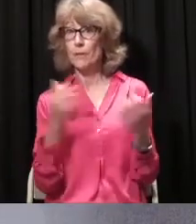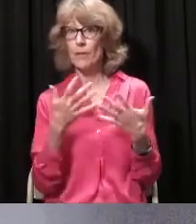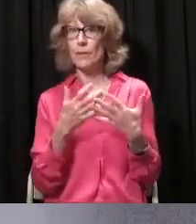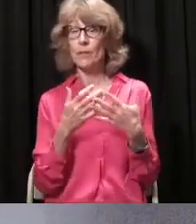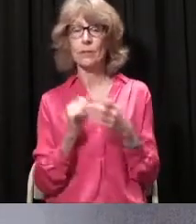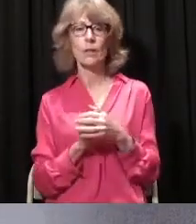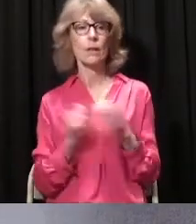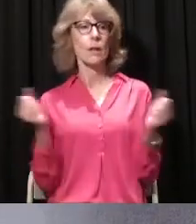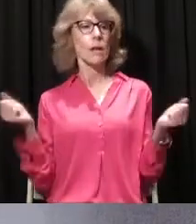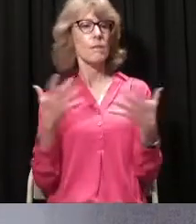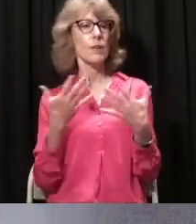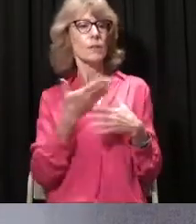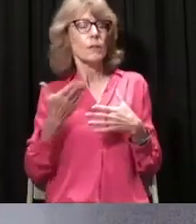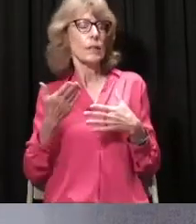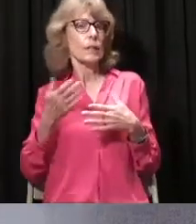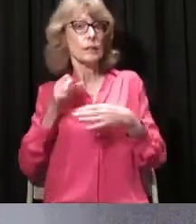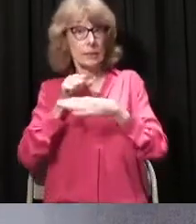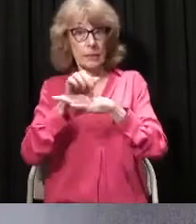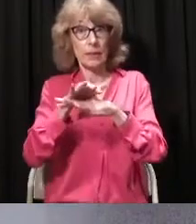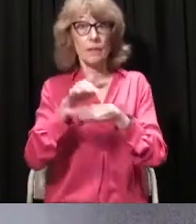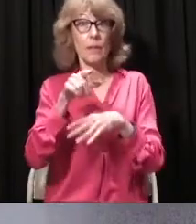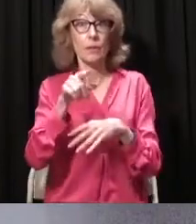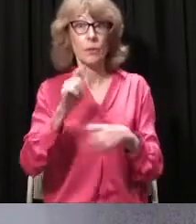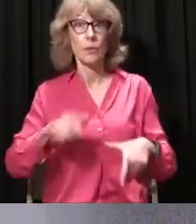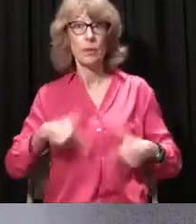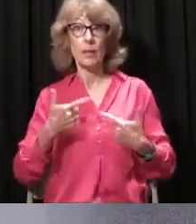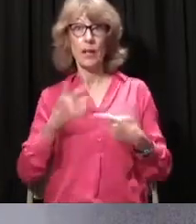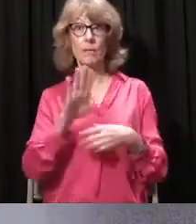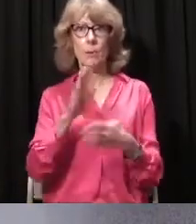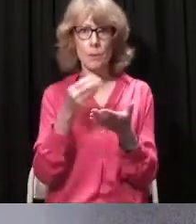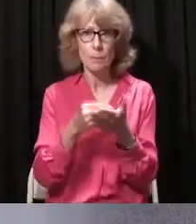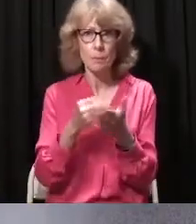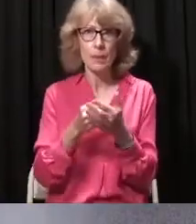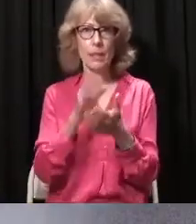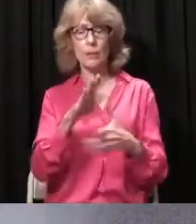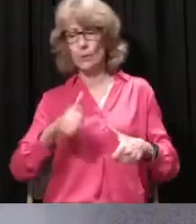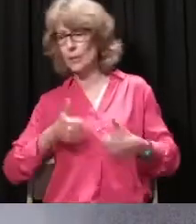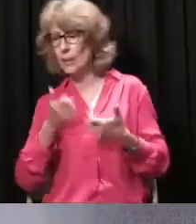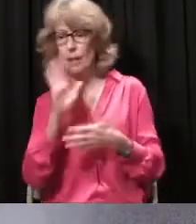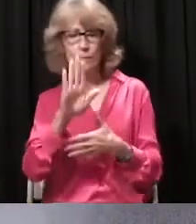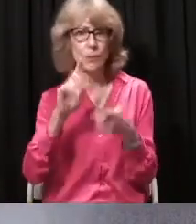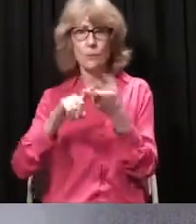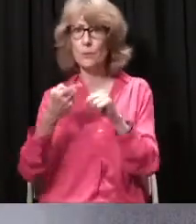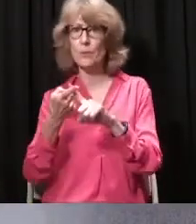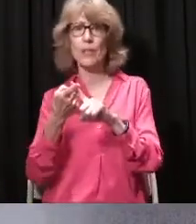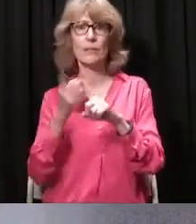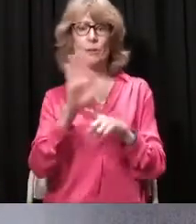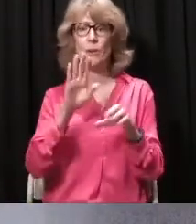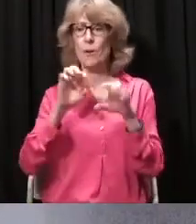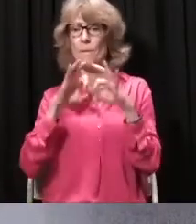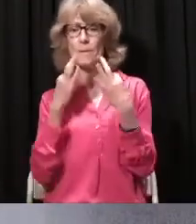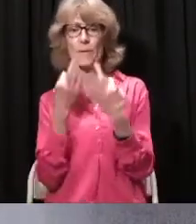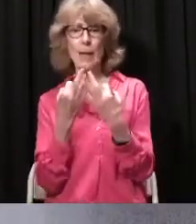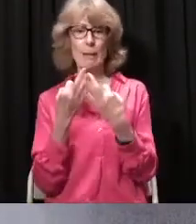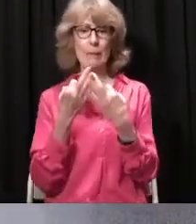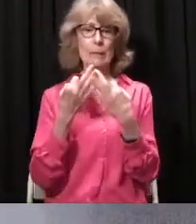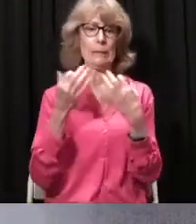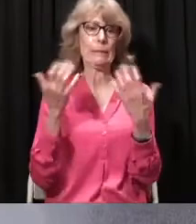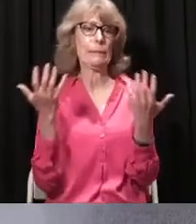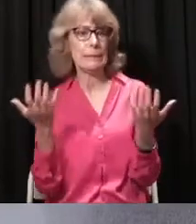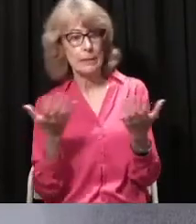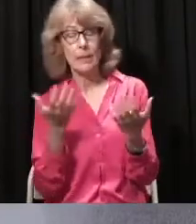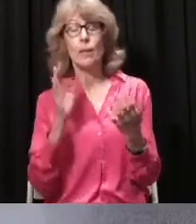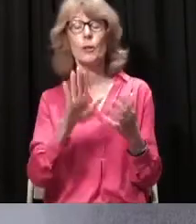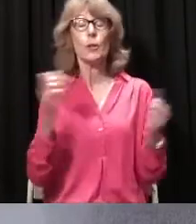It's your health, it's your school, it's your money, it's your friendship situation, your family drama. You're afraid